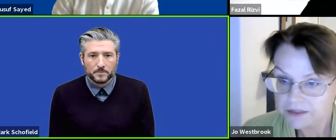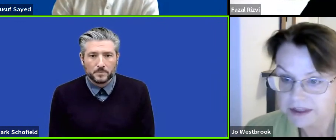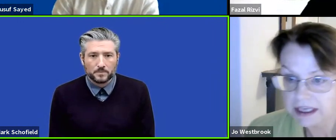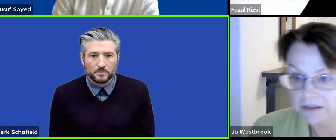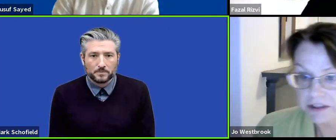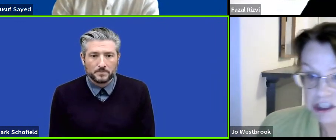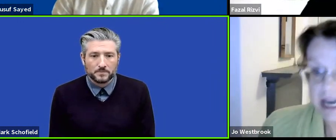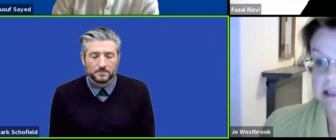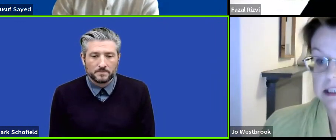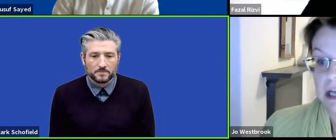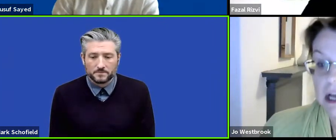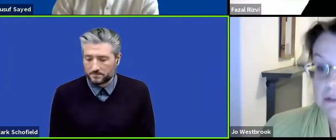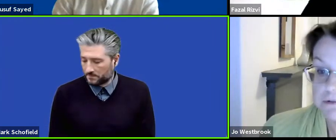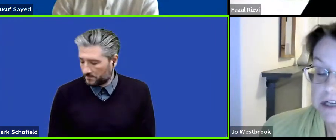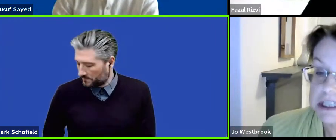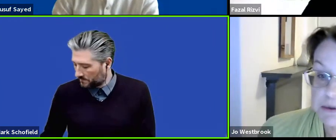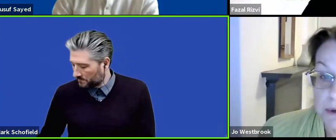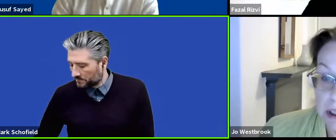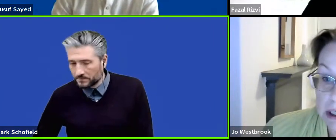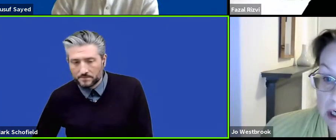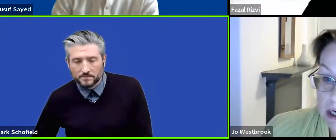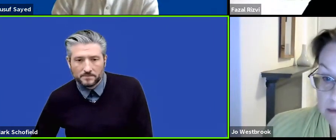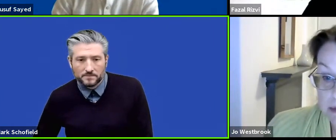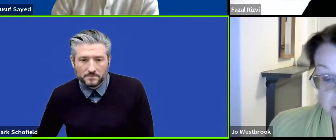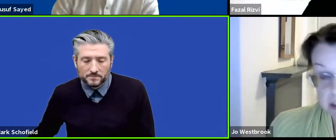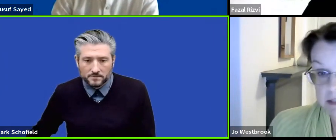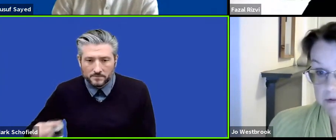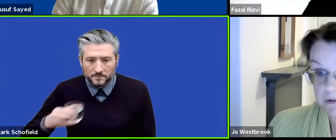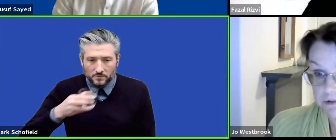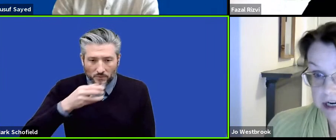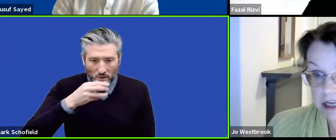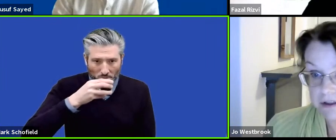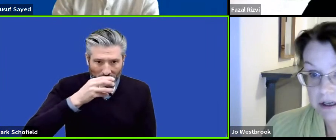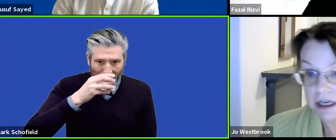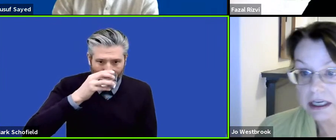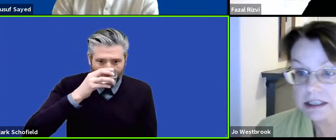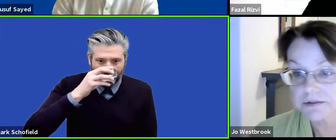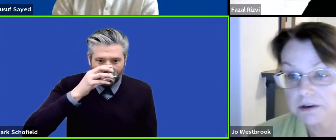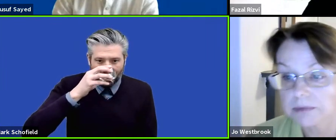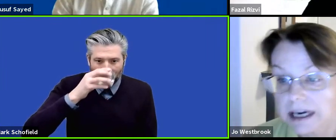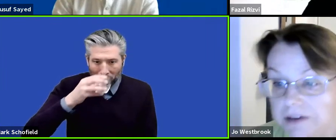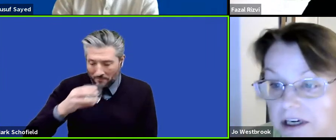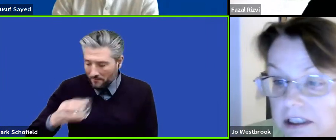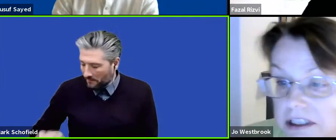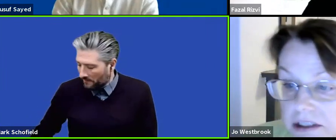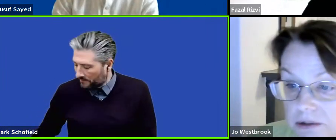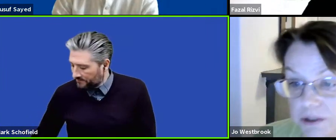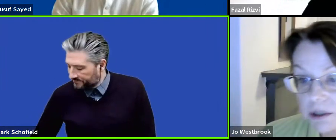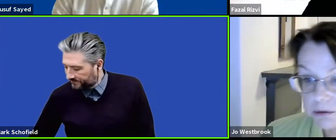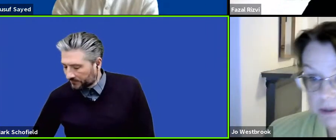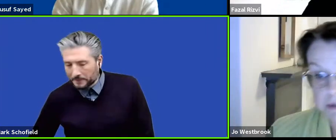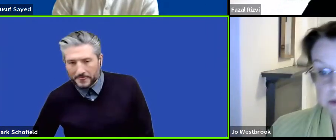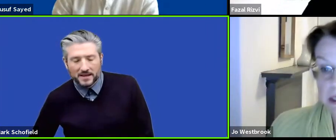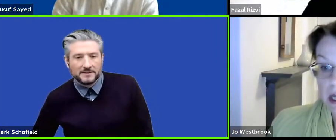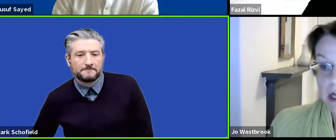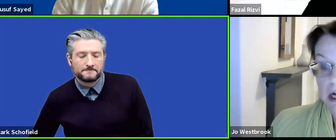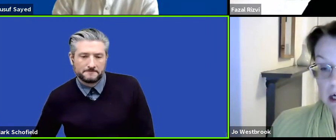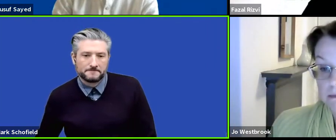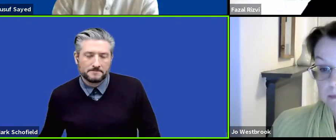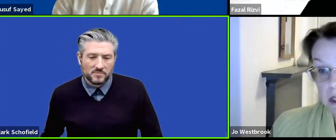from the chat. The first one, and this is for either, is from Ariana de los